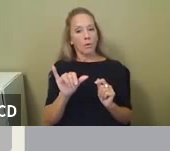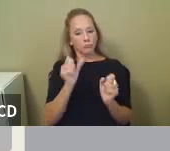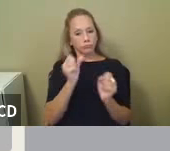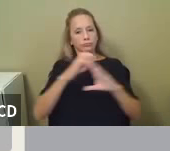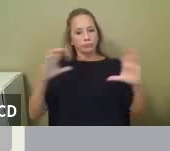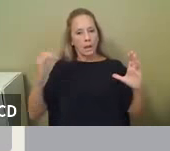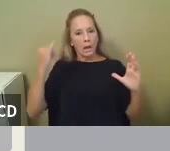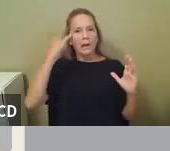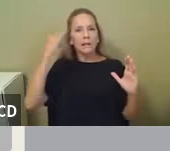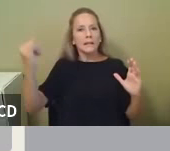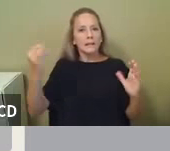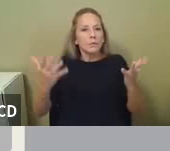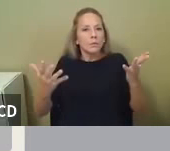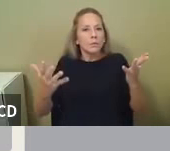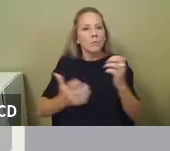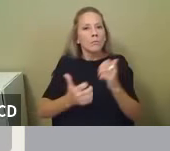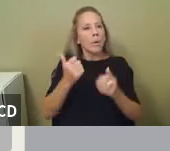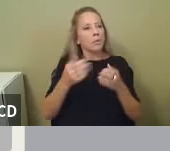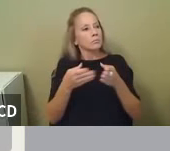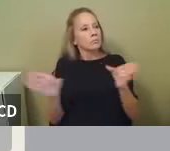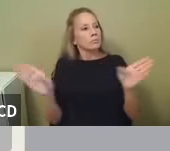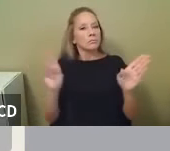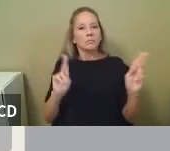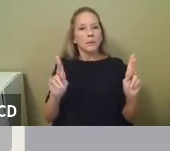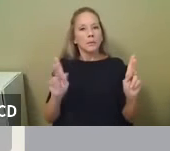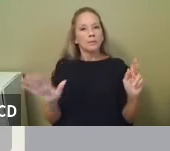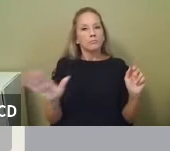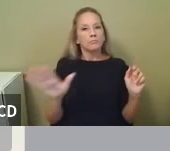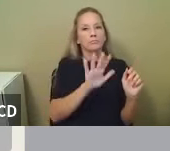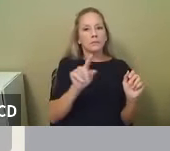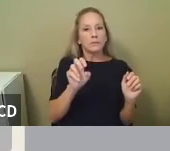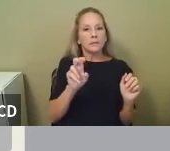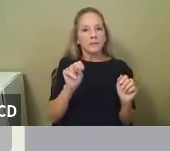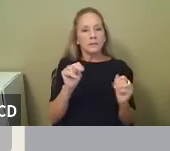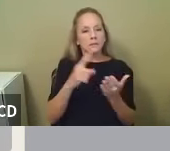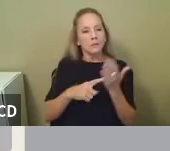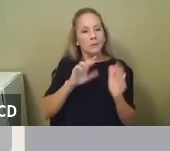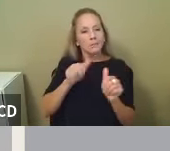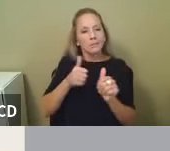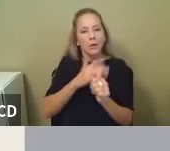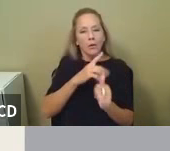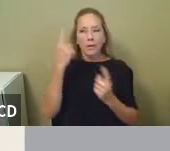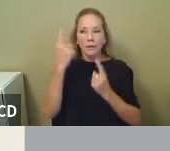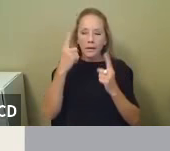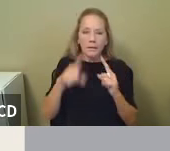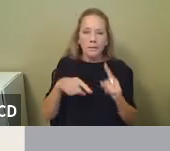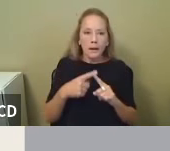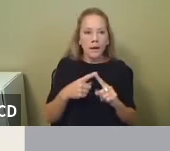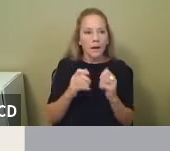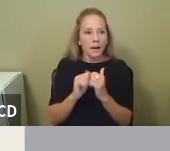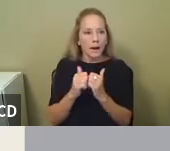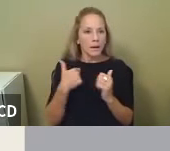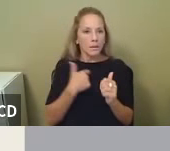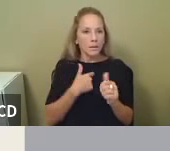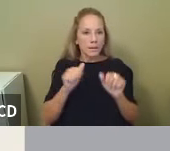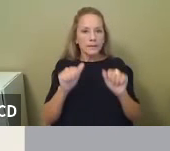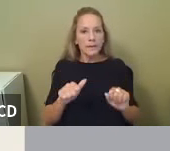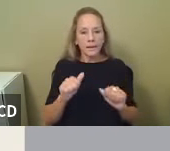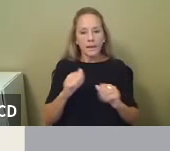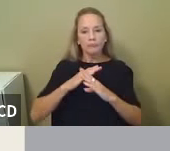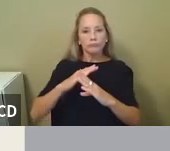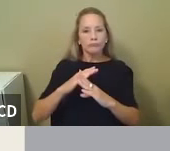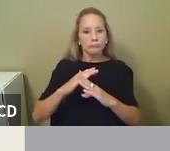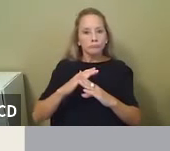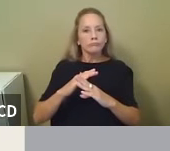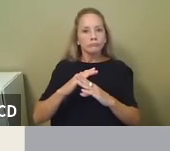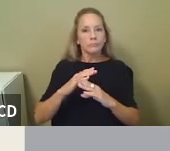of what most citizens across the state are thinking in terms of preventive measures that we can do fairly easily